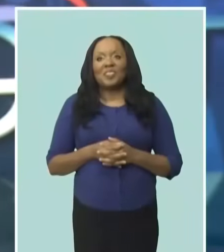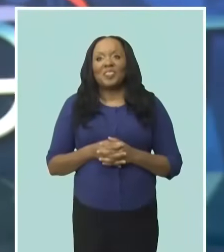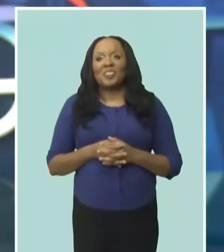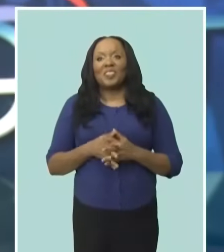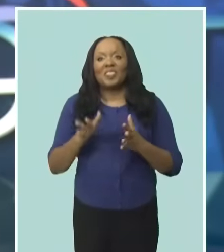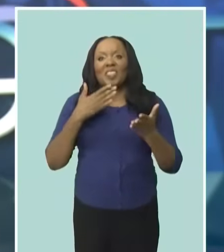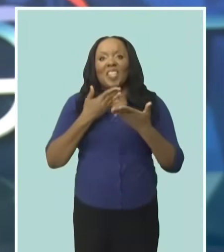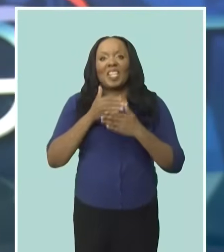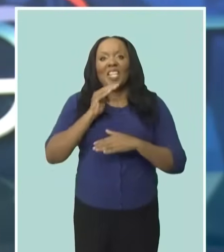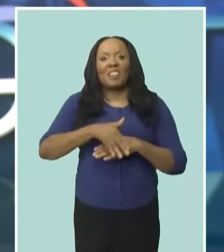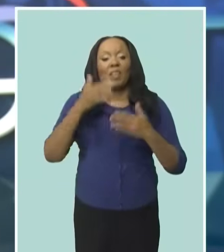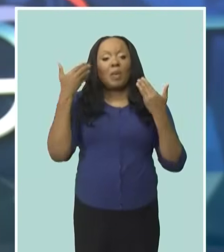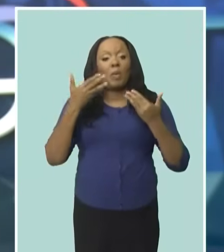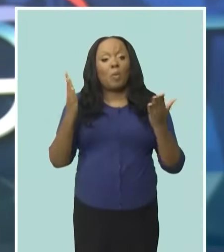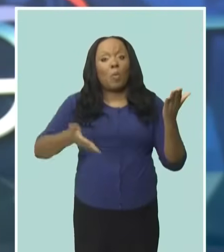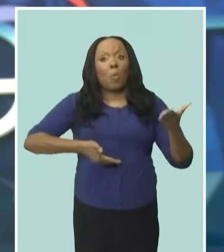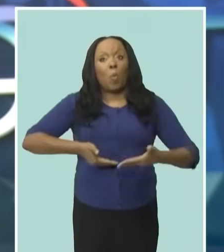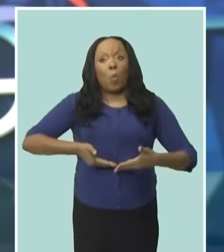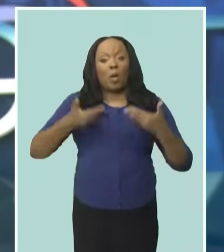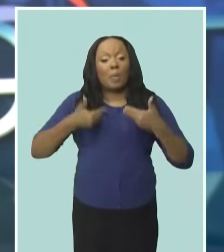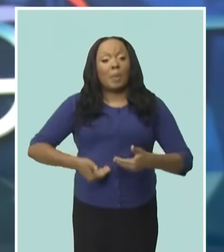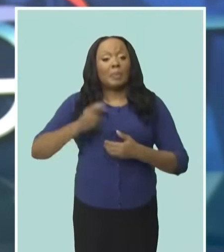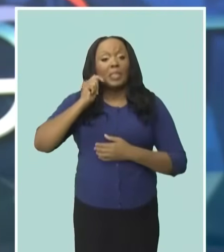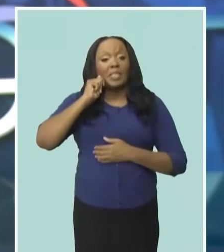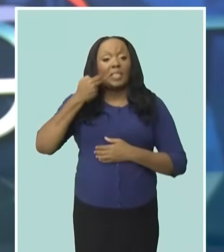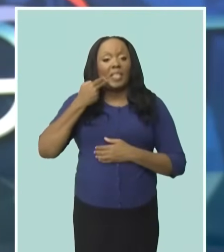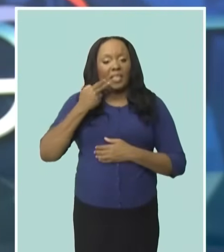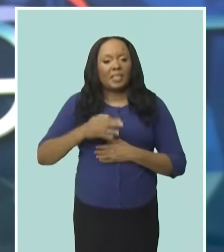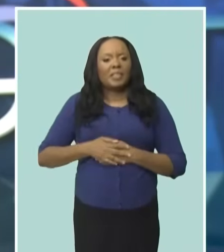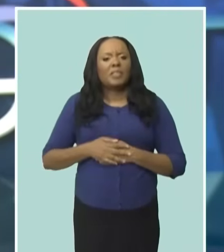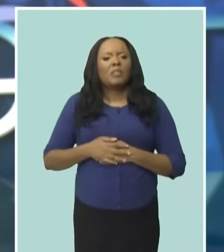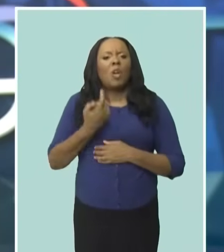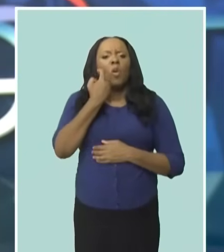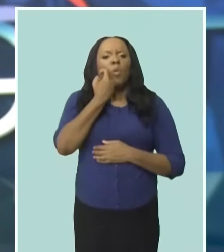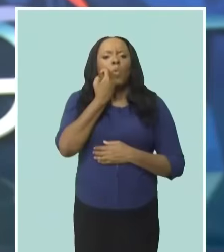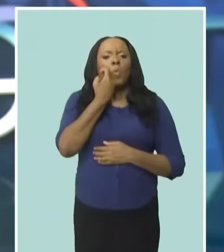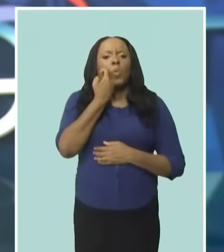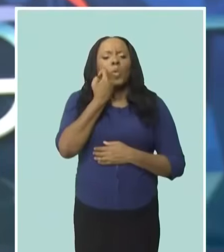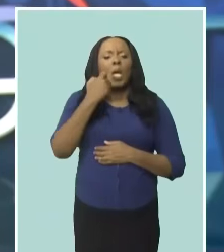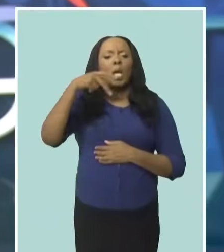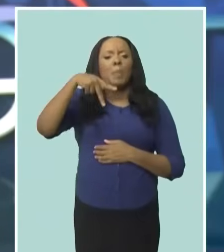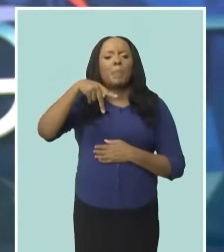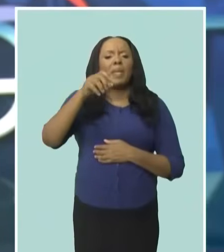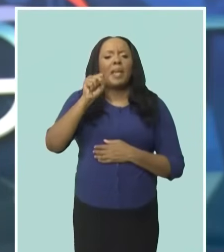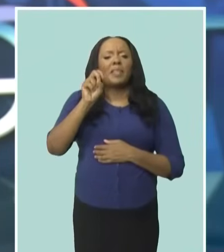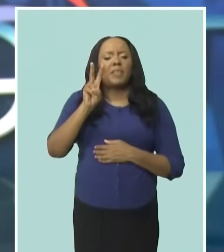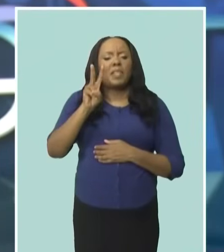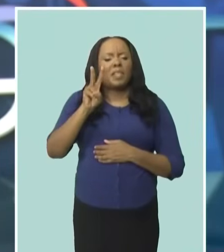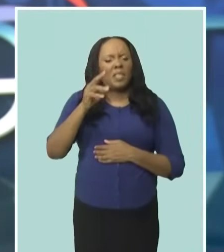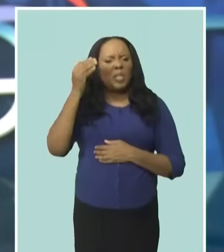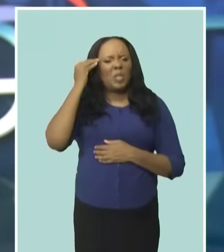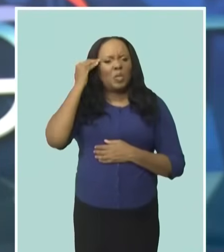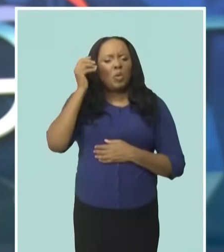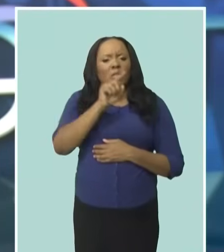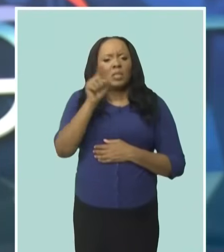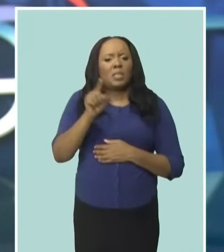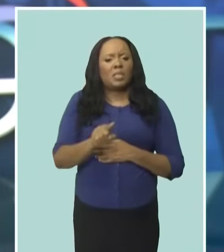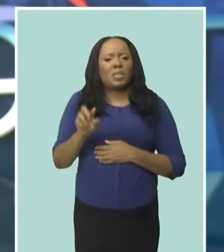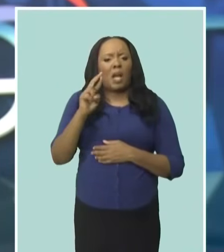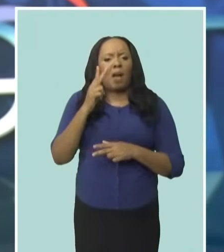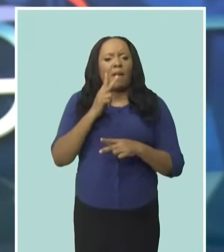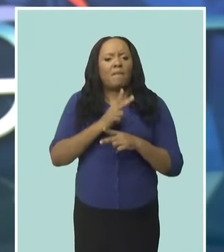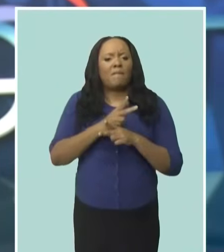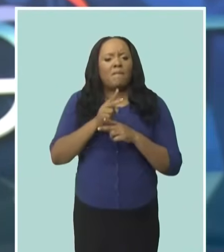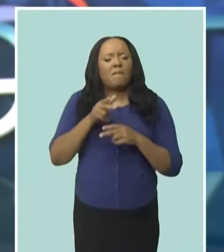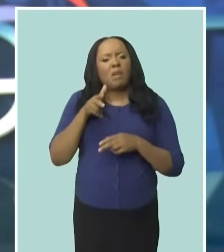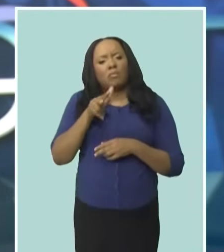Good evening and welcome. Thank you so much for joining us. I'm Tisha Hines with the details to the news. Days after a public service vehicle carrying